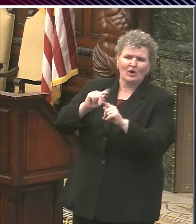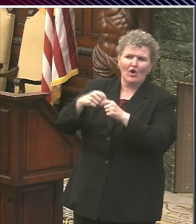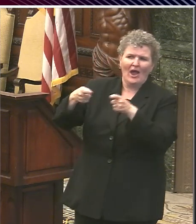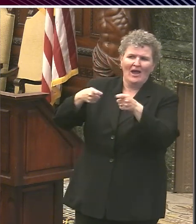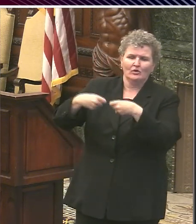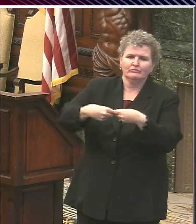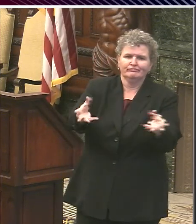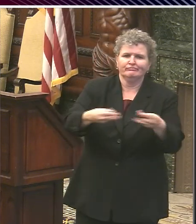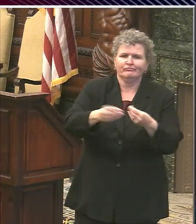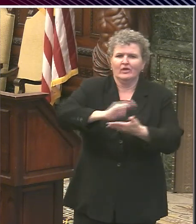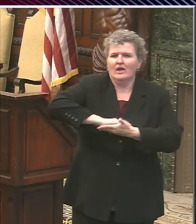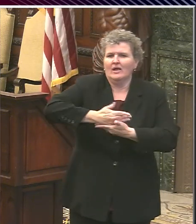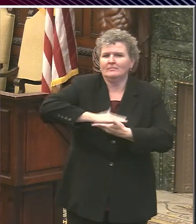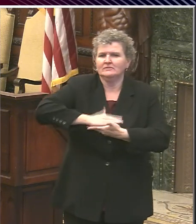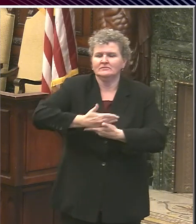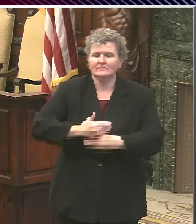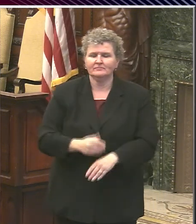books.